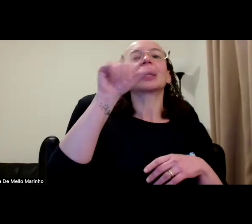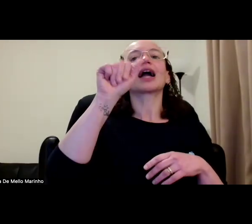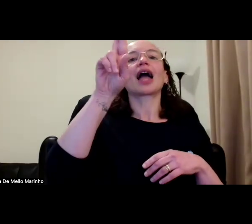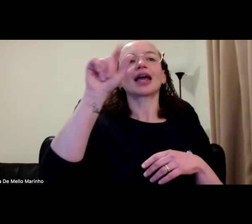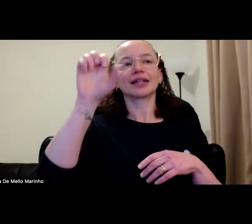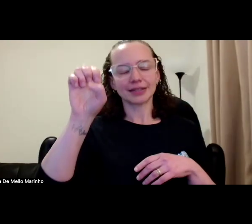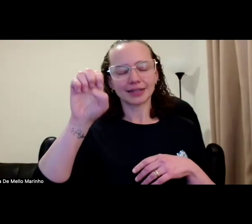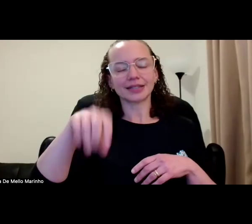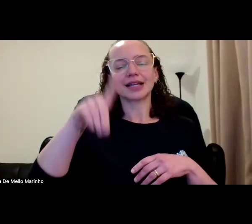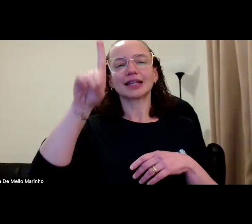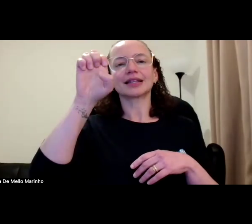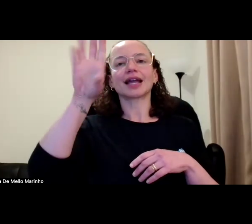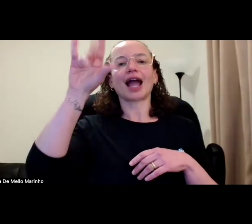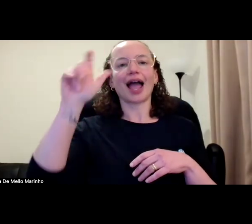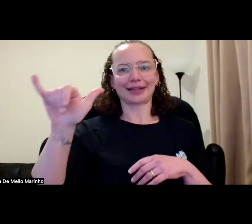cavity,